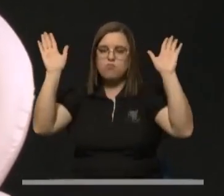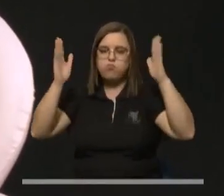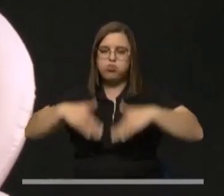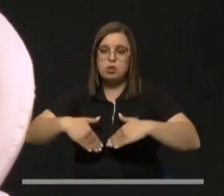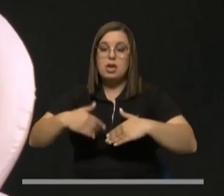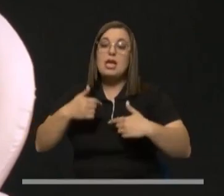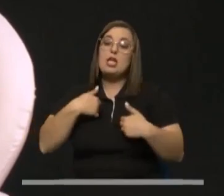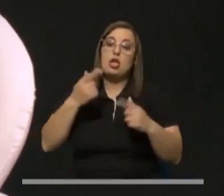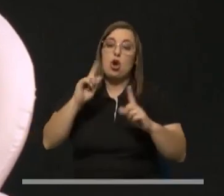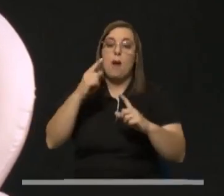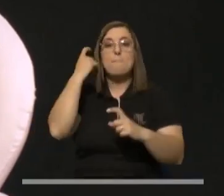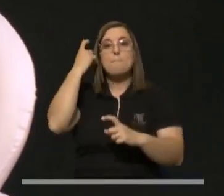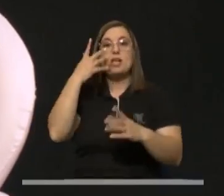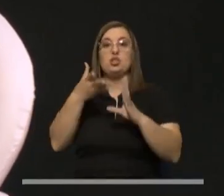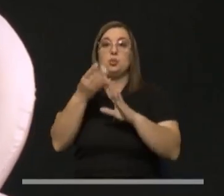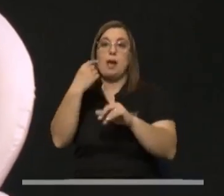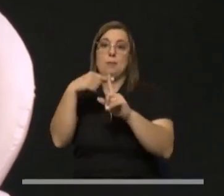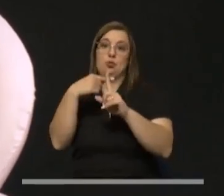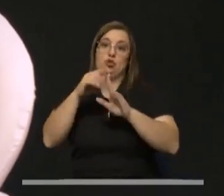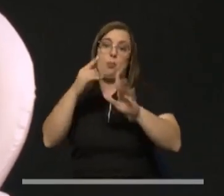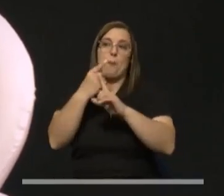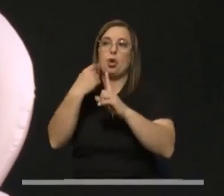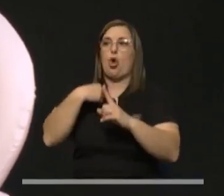one of the authors says the internet is going